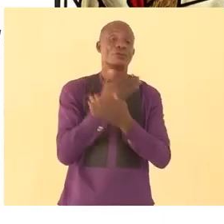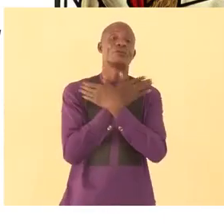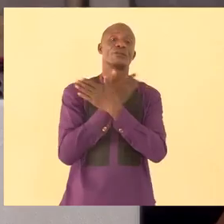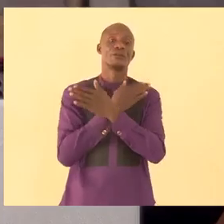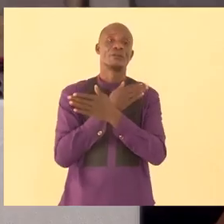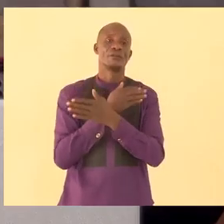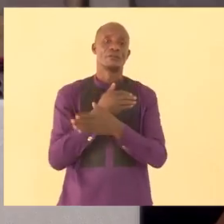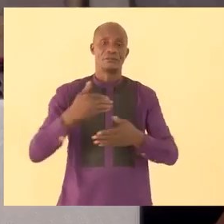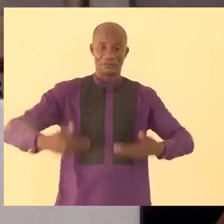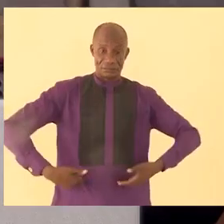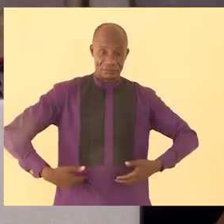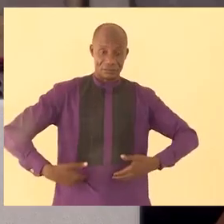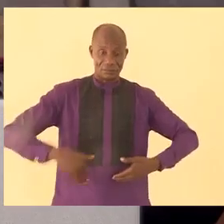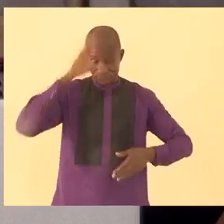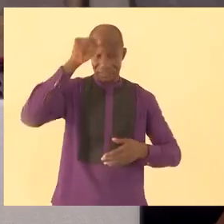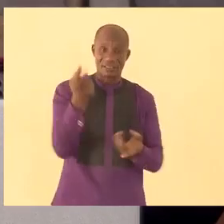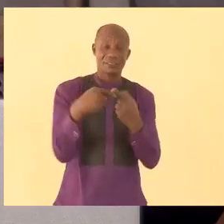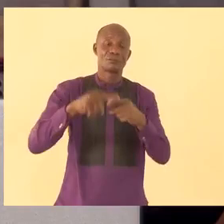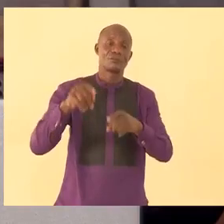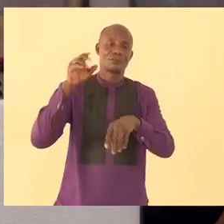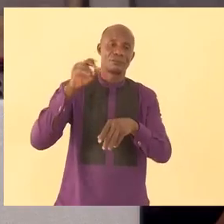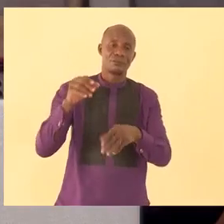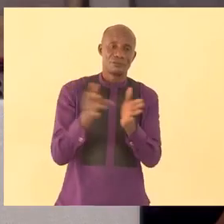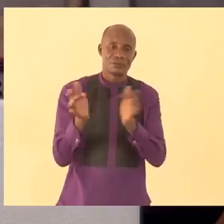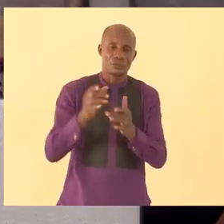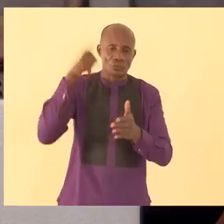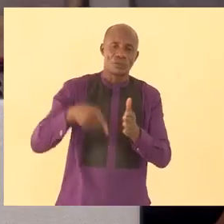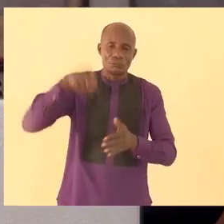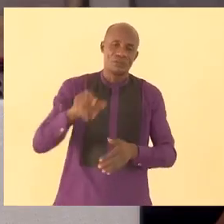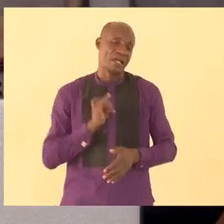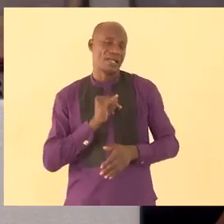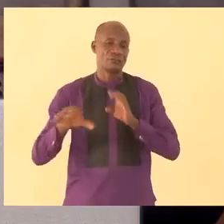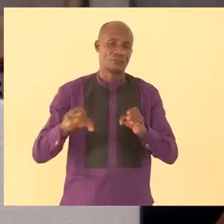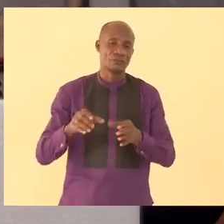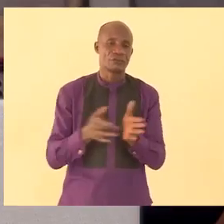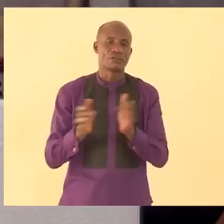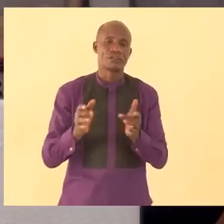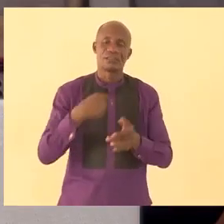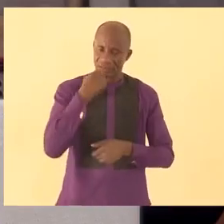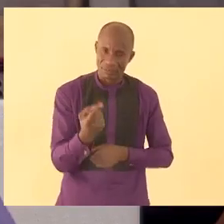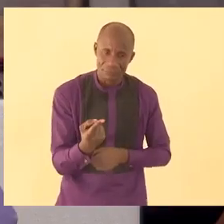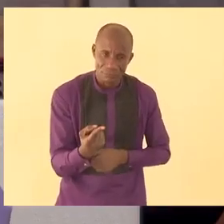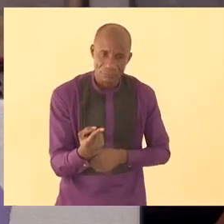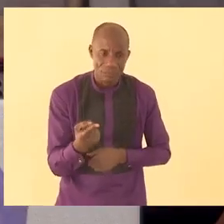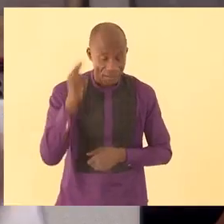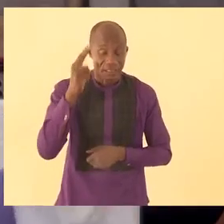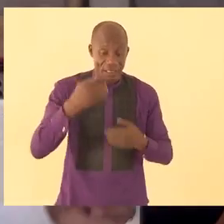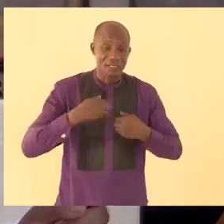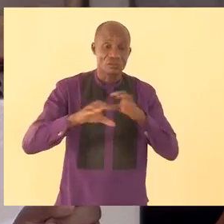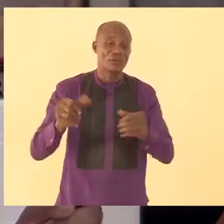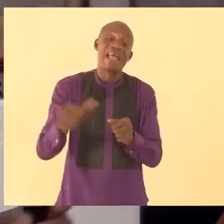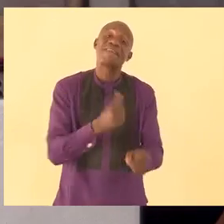about the rich young man who came to Jesus and said, what must I do? And Jesus Christ says, he has done